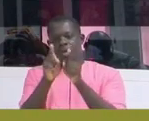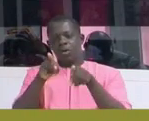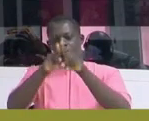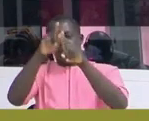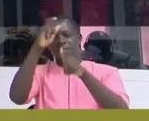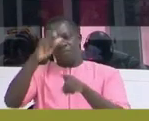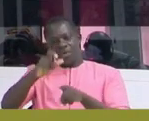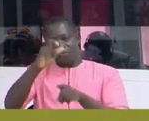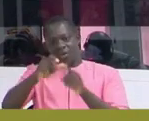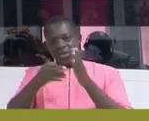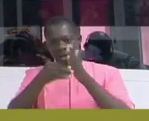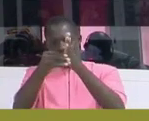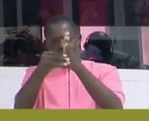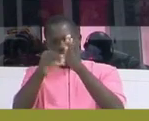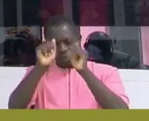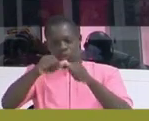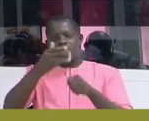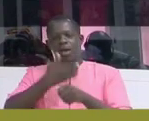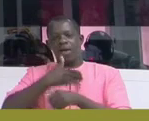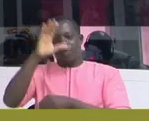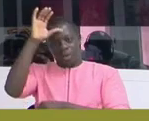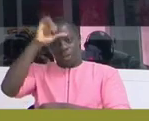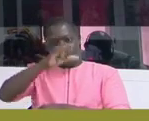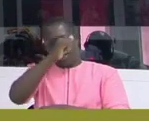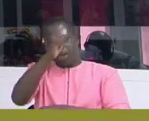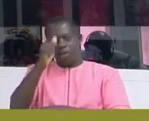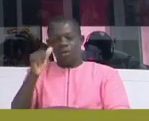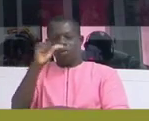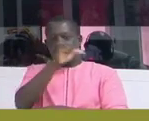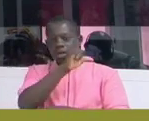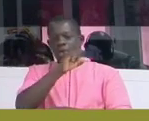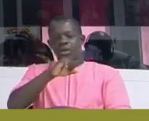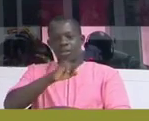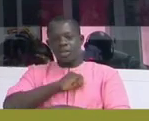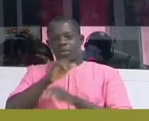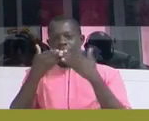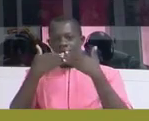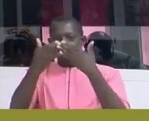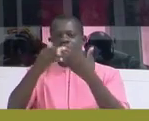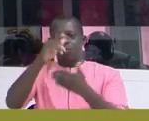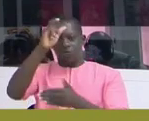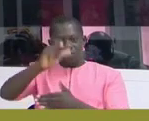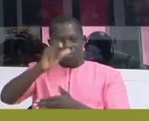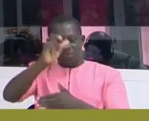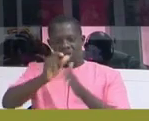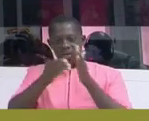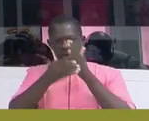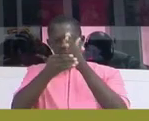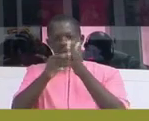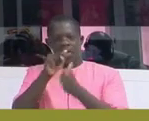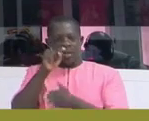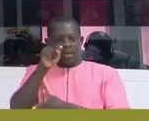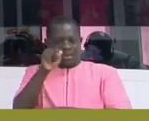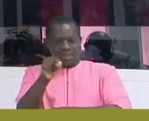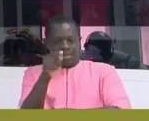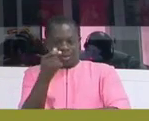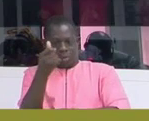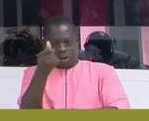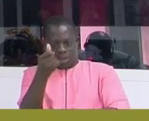me to have an understanding with alo. But he said this to the alcalo.